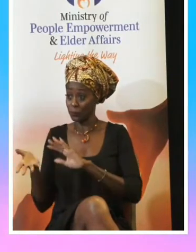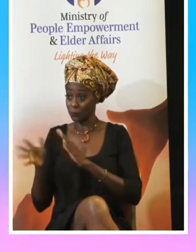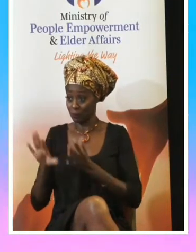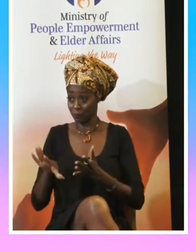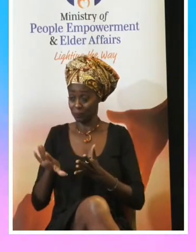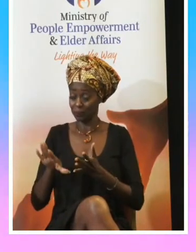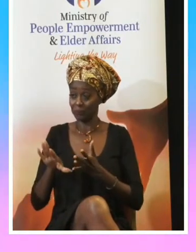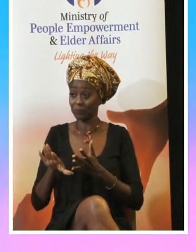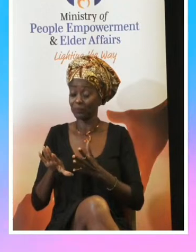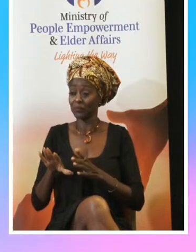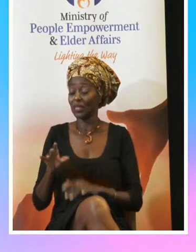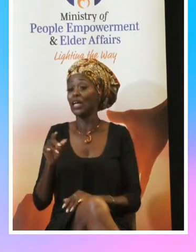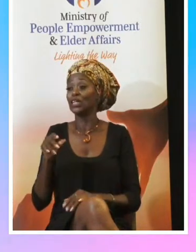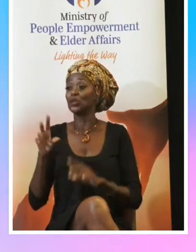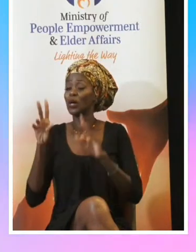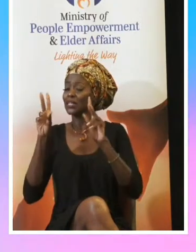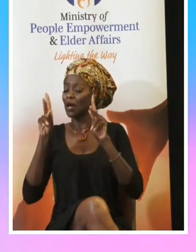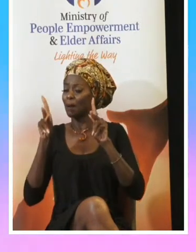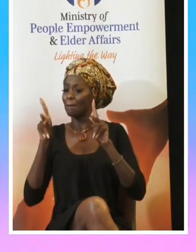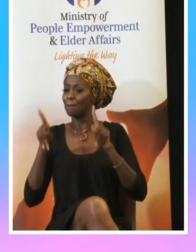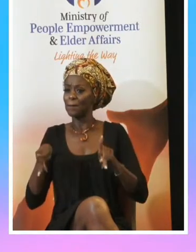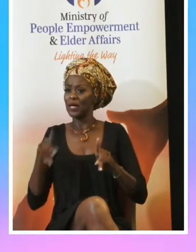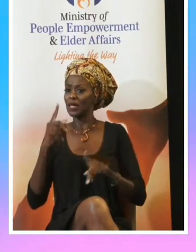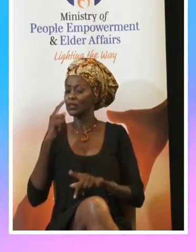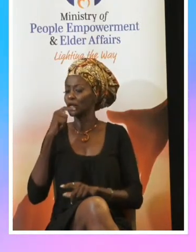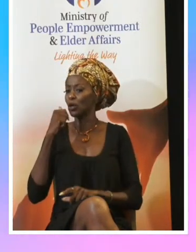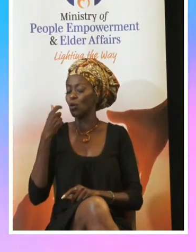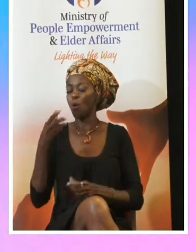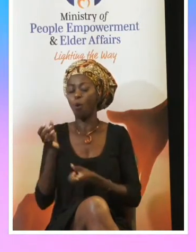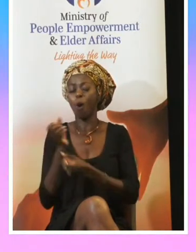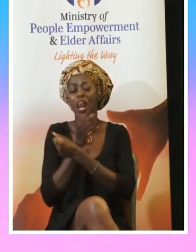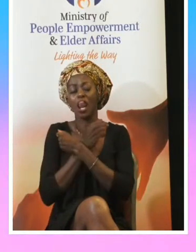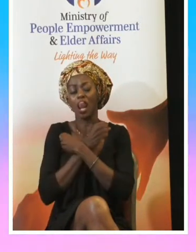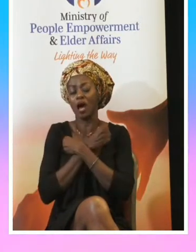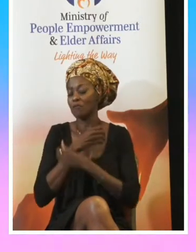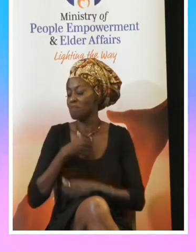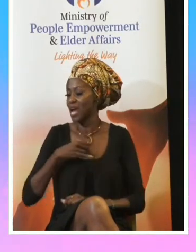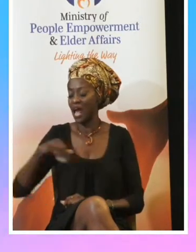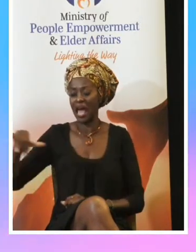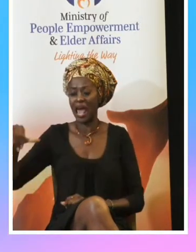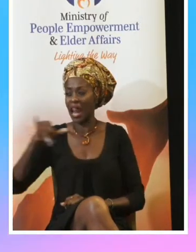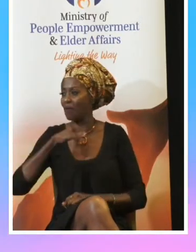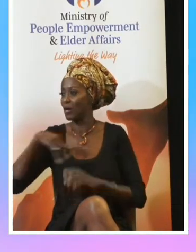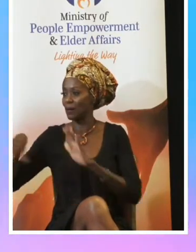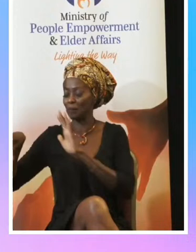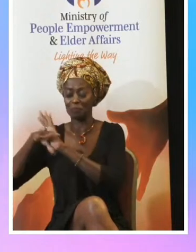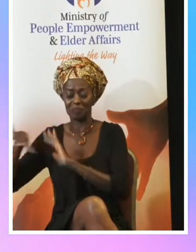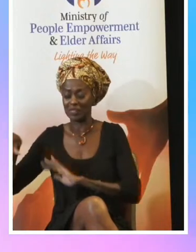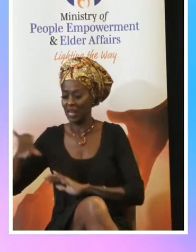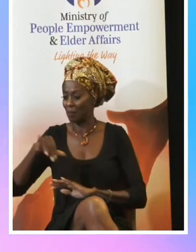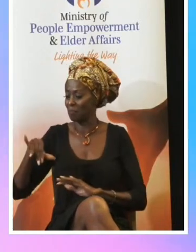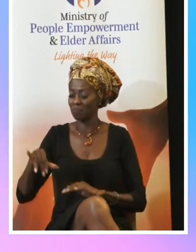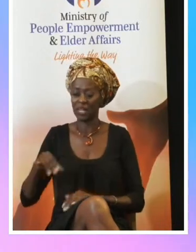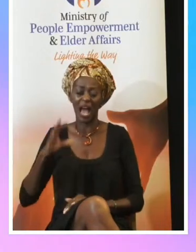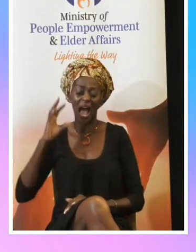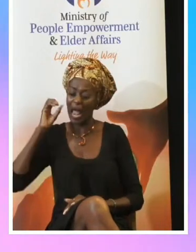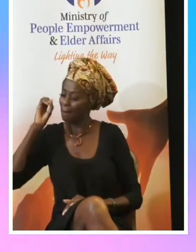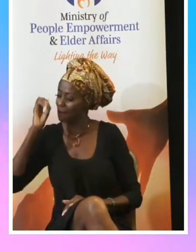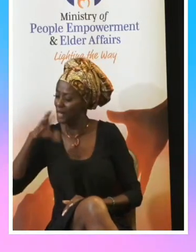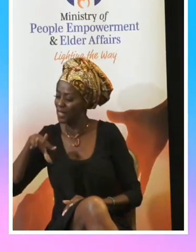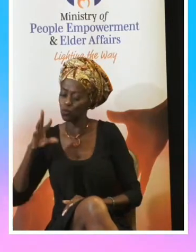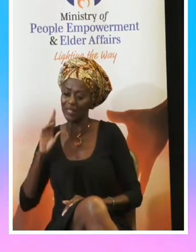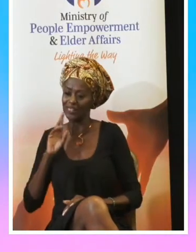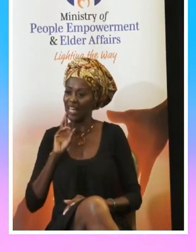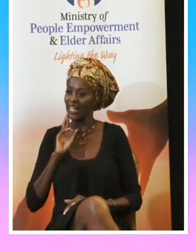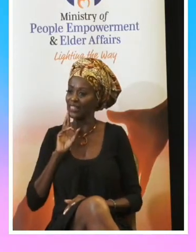was a person who adored me and I adored her, and I miss her dearly. And I could not